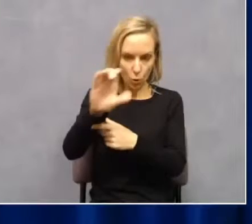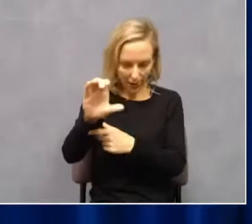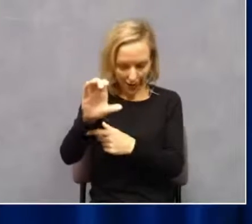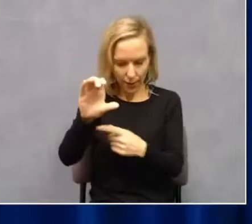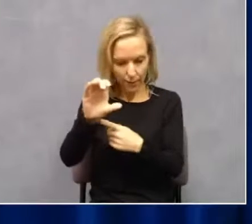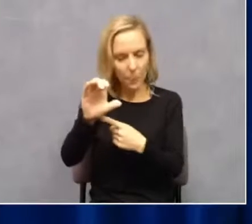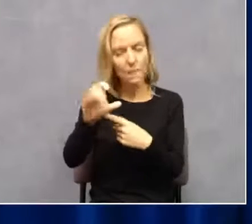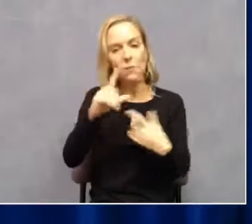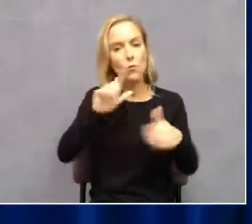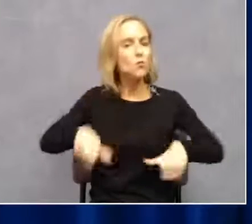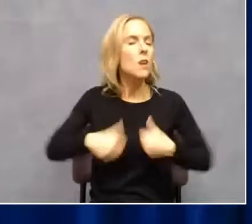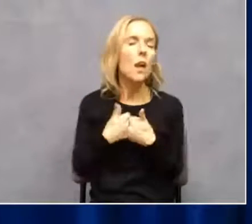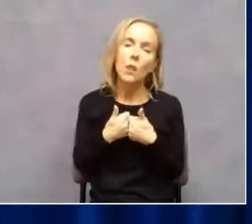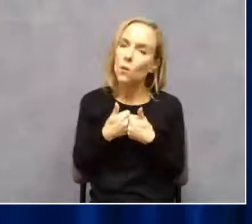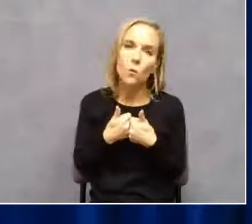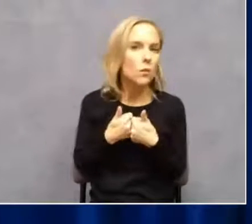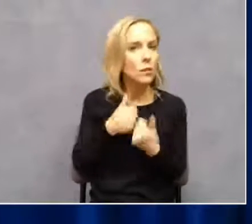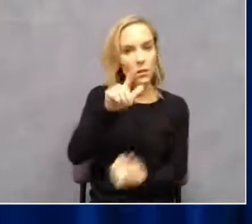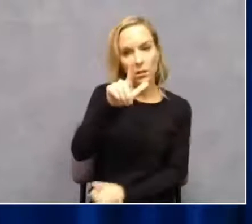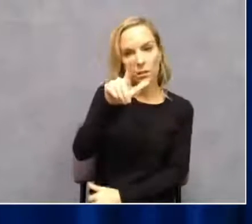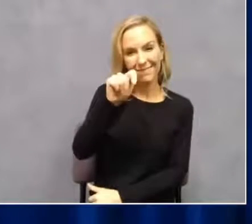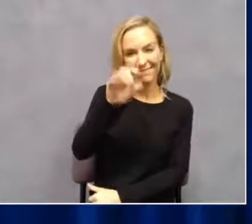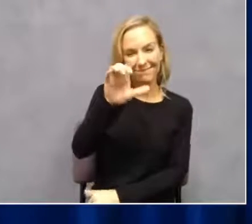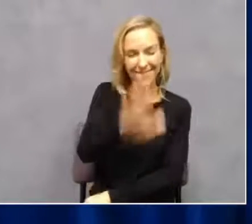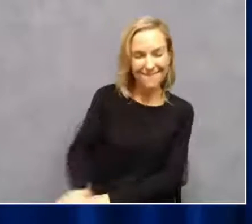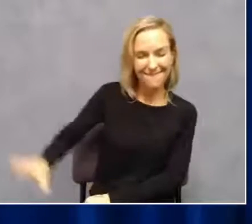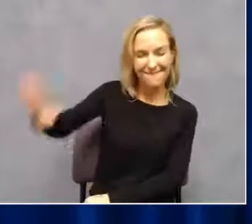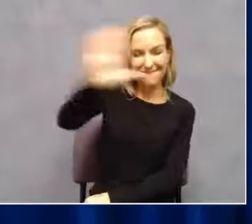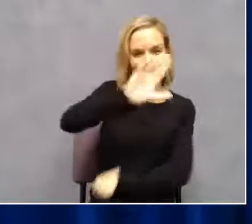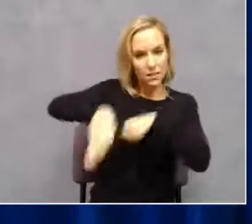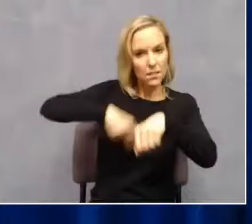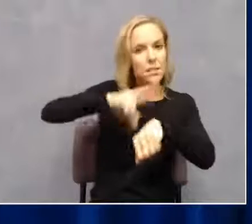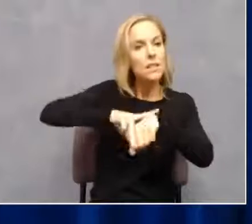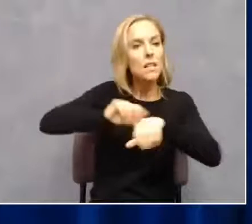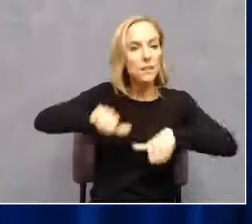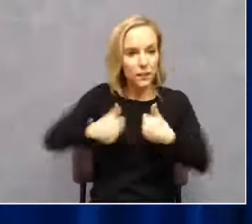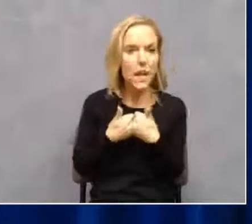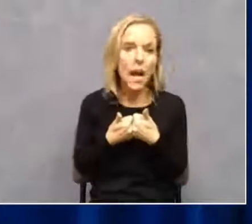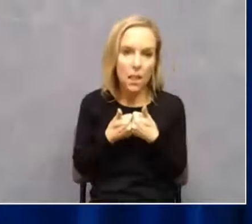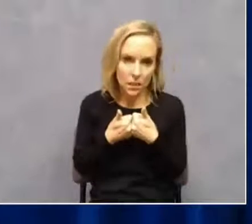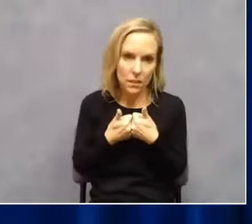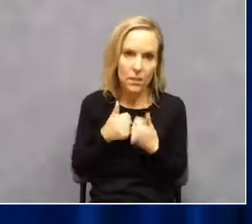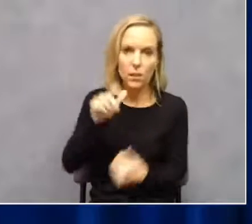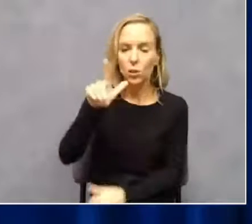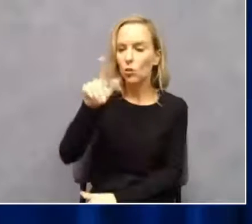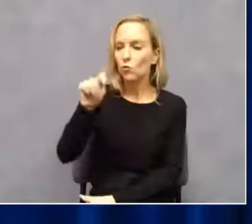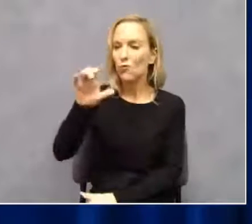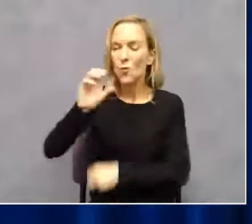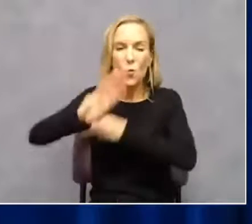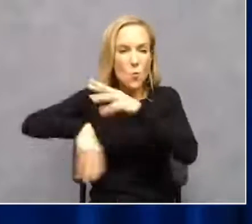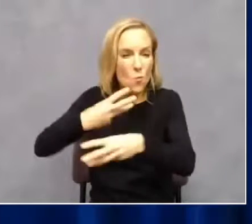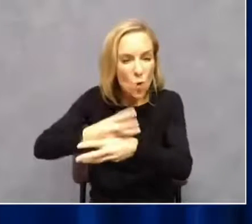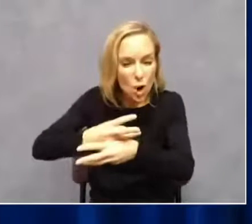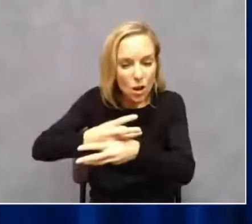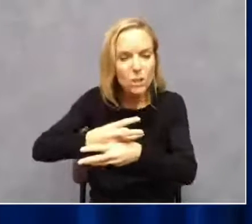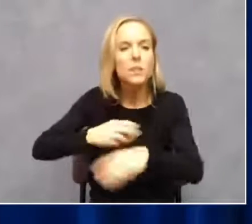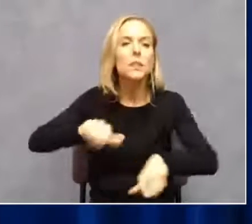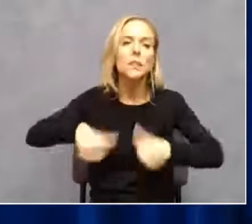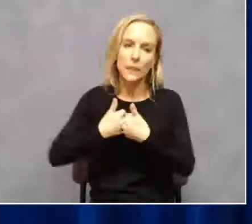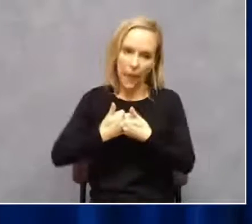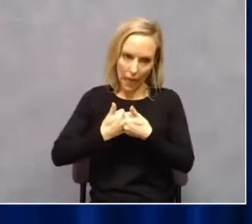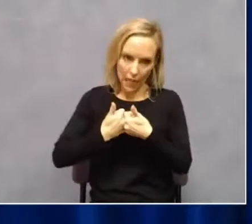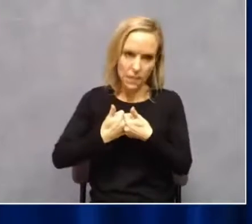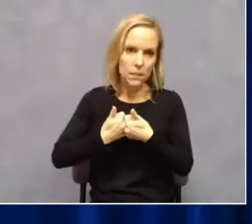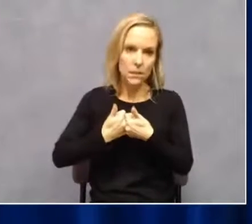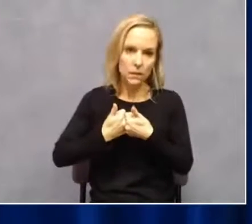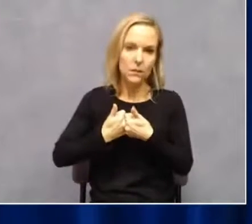challenge. Long-term care in the nation is a challenge. Long-term care in the world is a challenge. But we've been